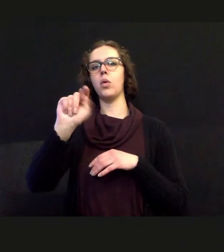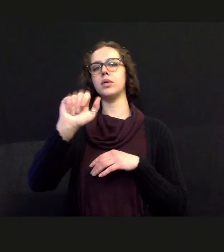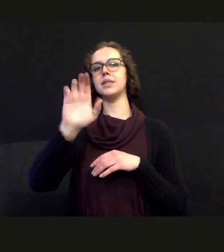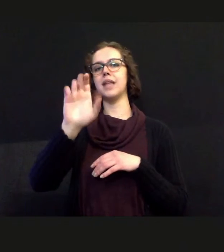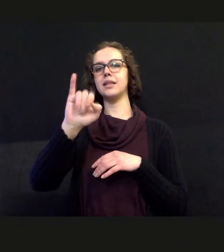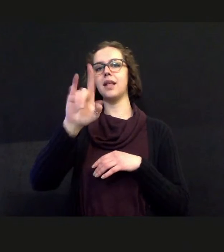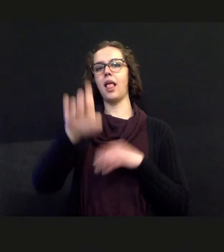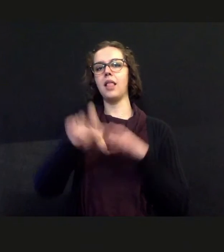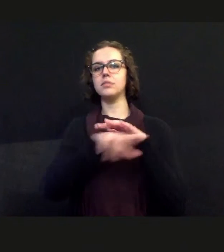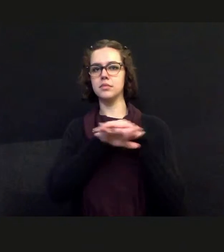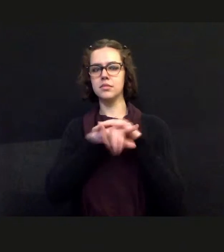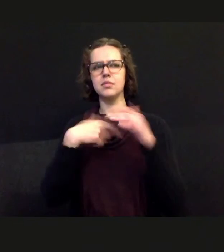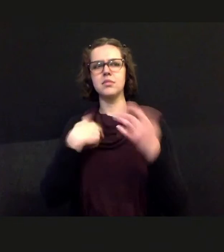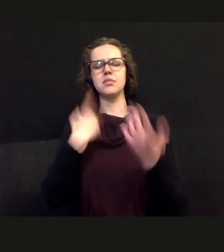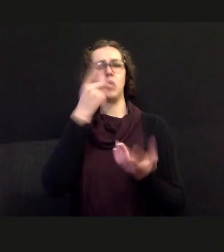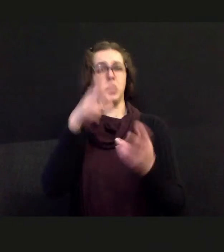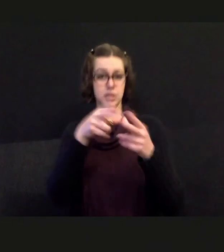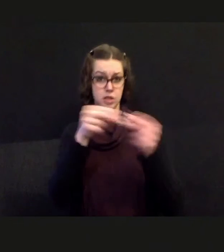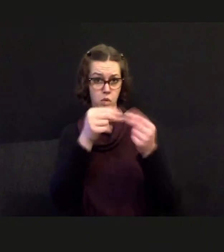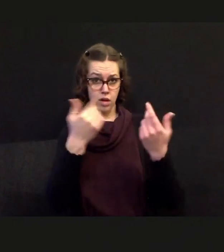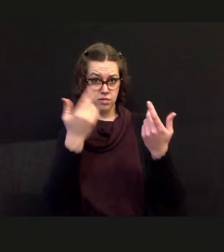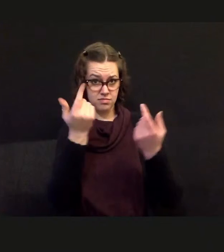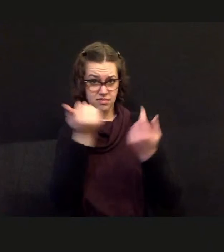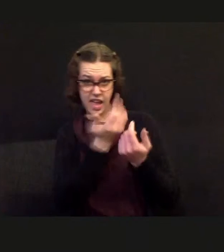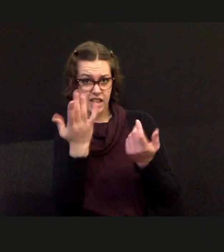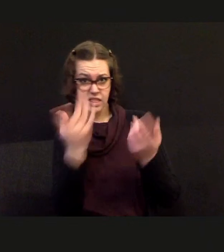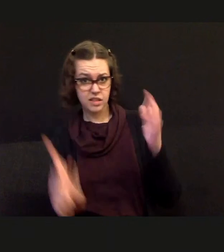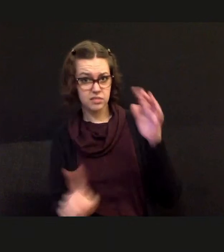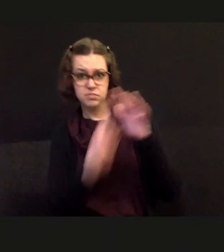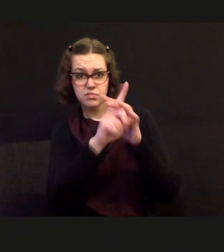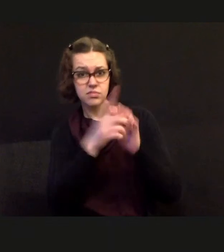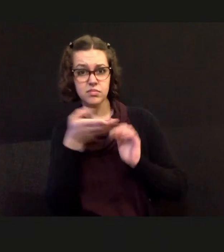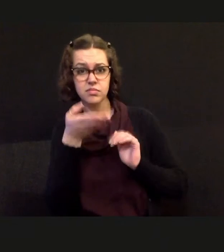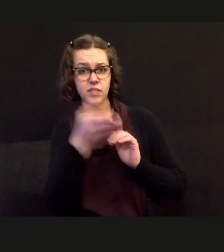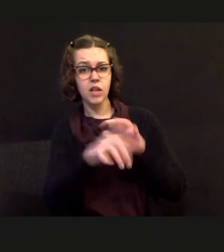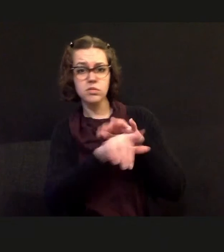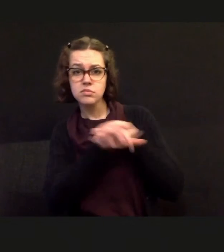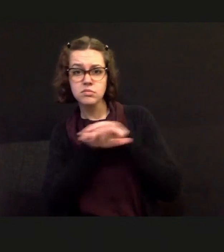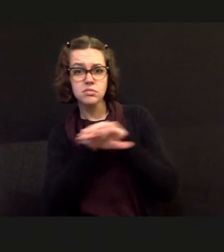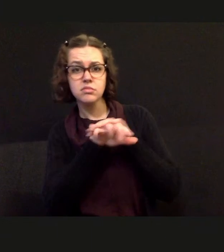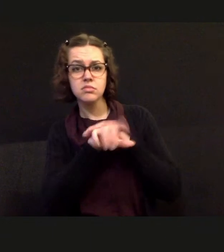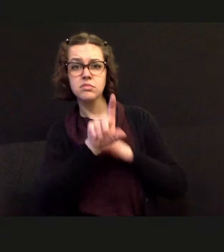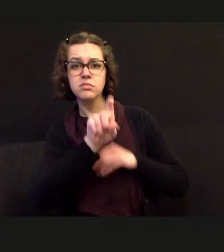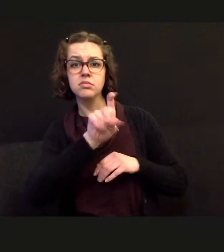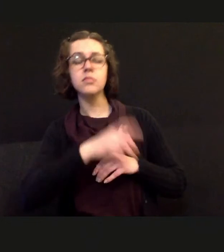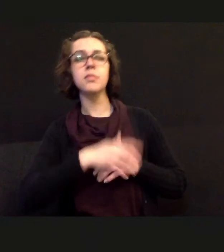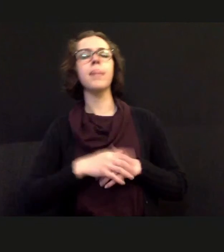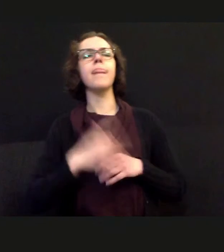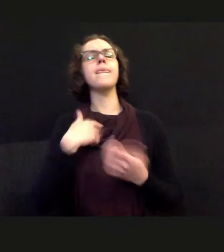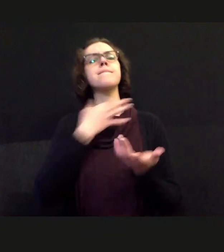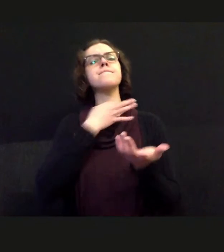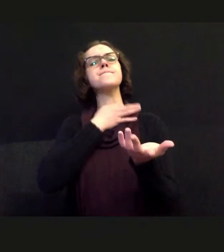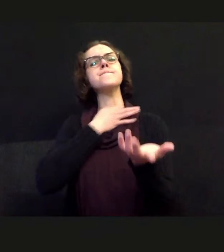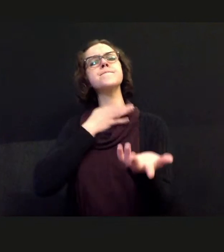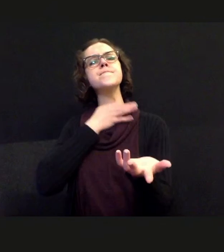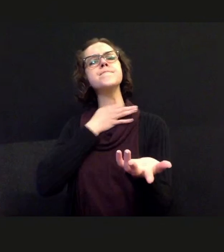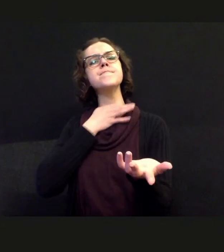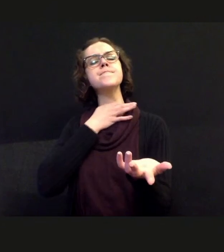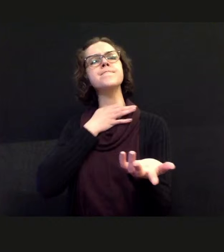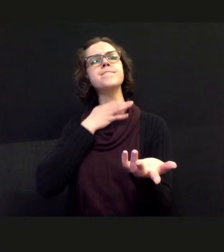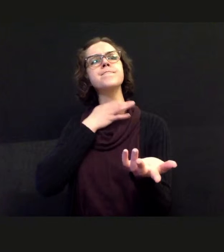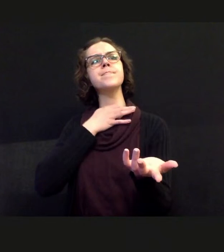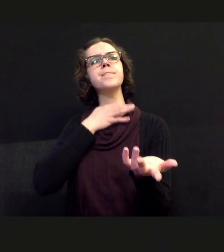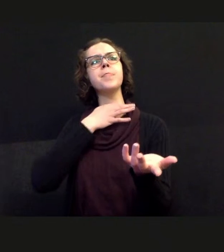Nicaragua there might be anything happening there in terms of pro-tactile. And I'm curious because, so there's